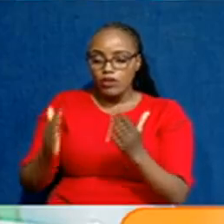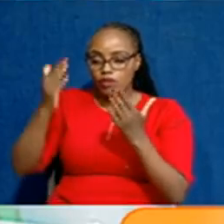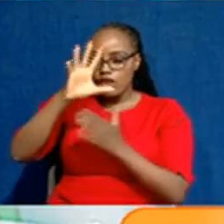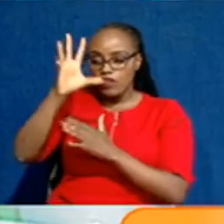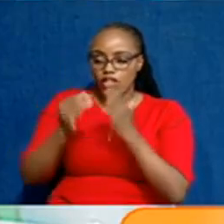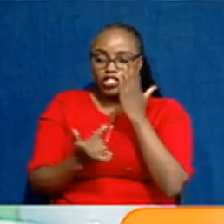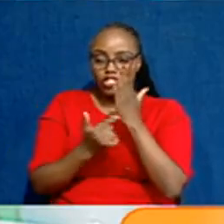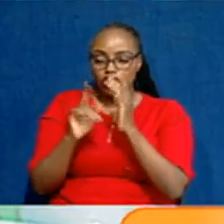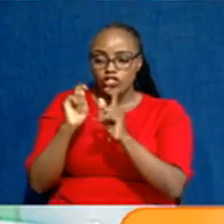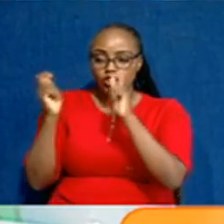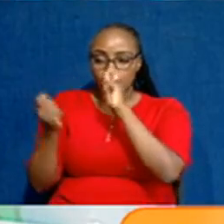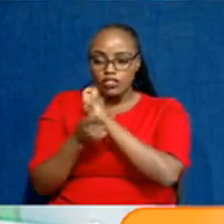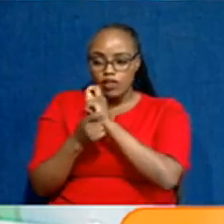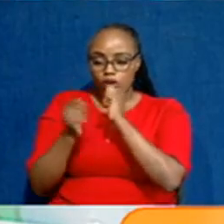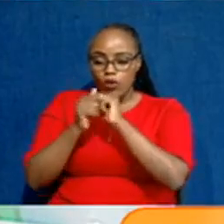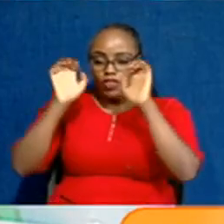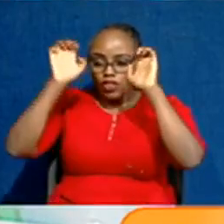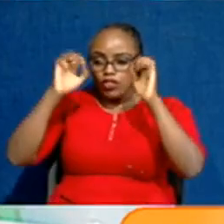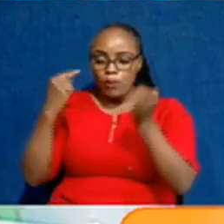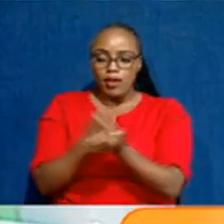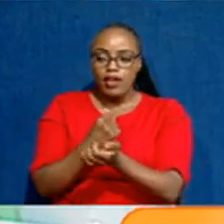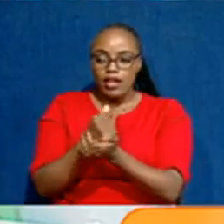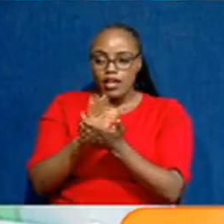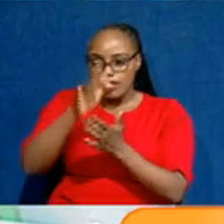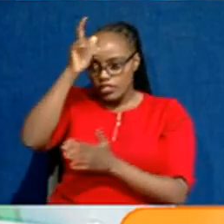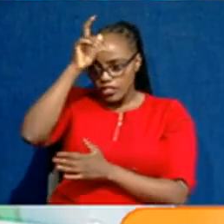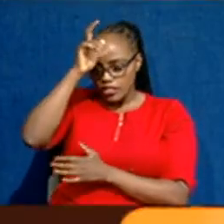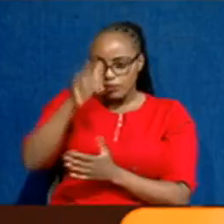digital transformation alongside Ethiopia, Ghana, and Egypt.